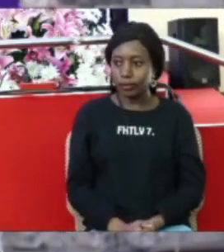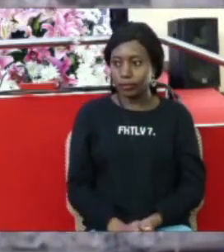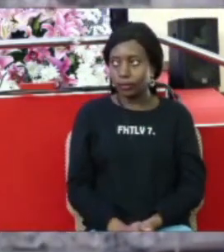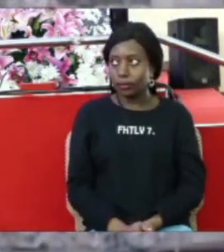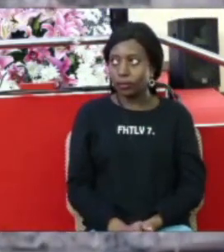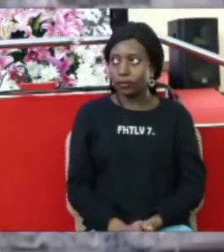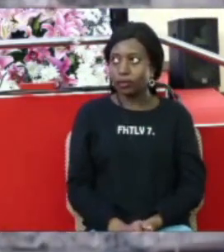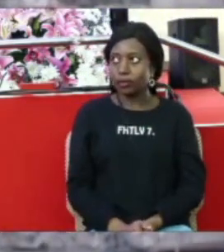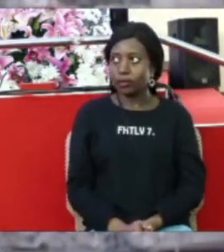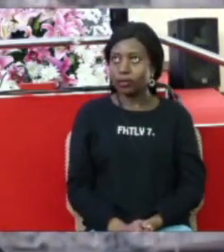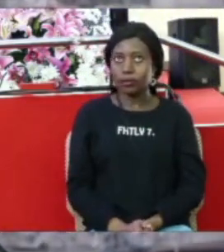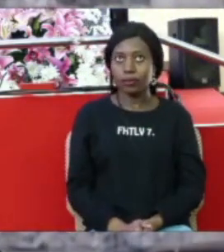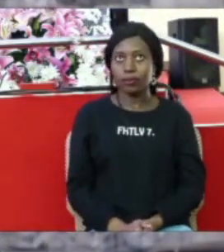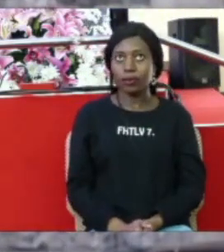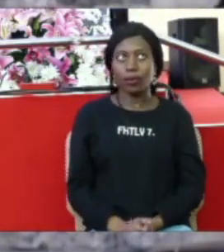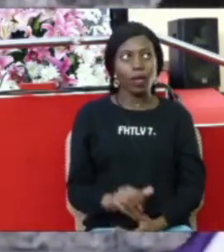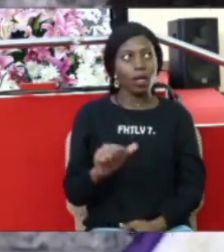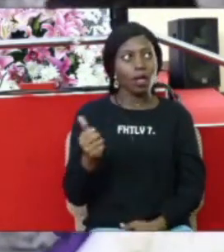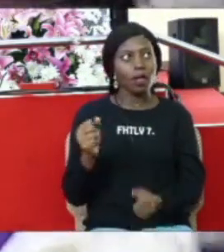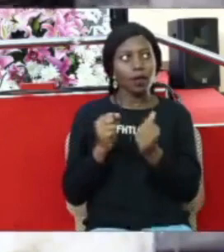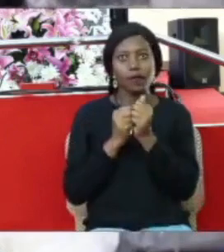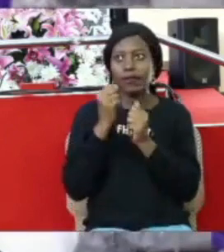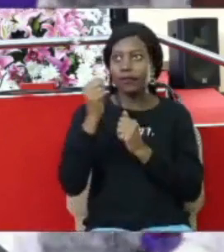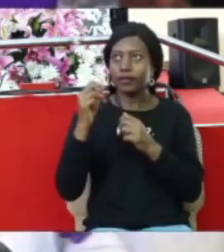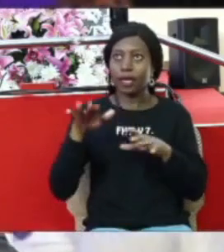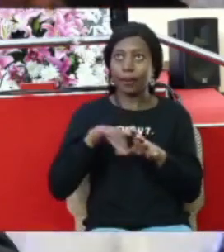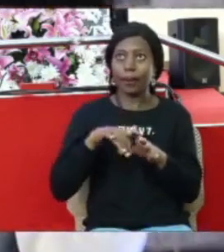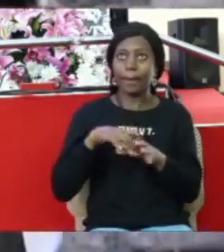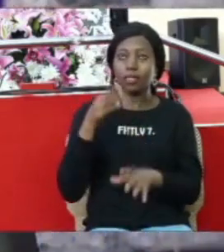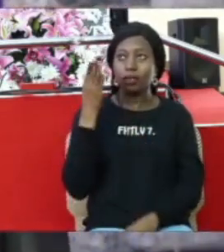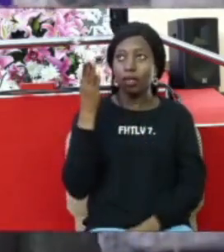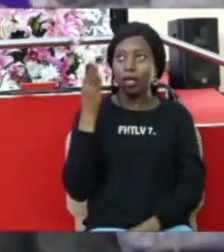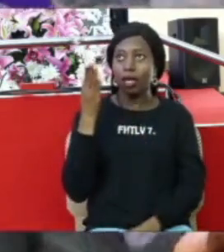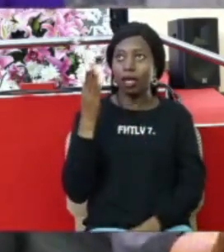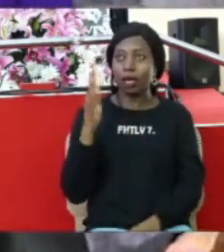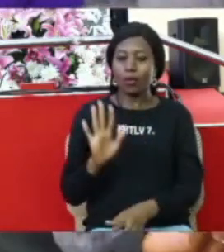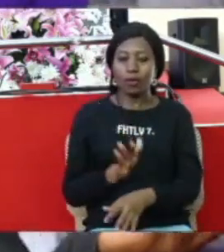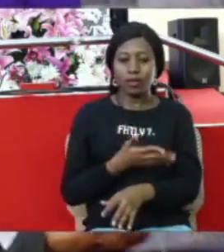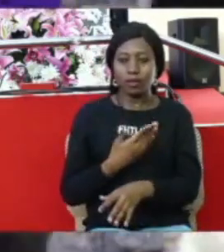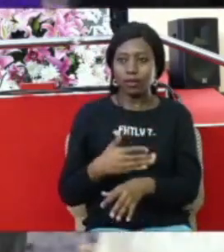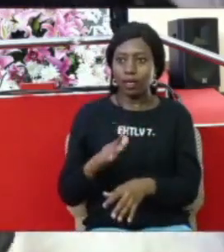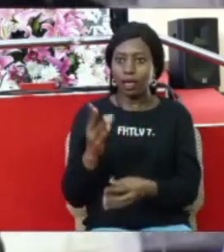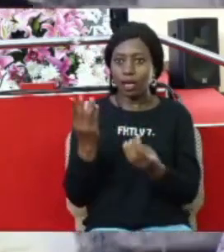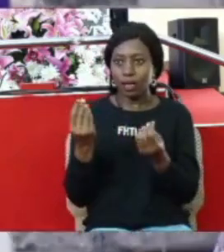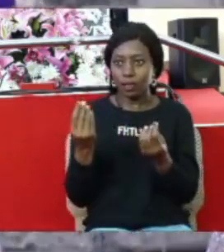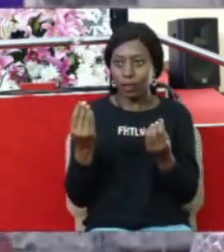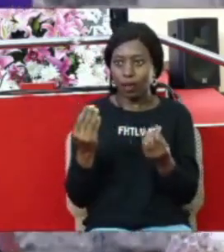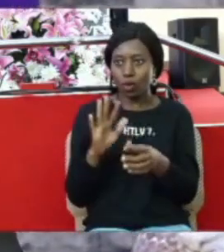There are some ministry team members out there. We'll sing a simple chorus that says, only